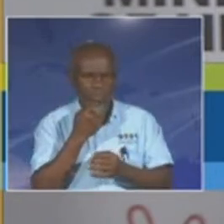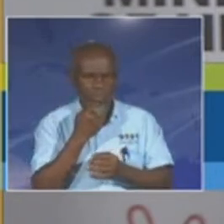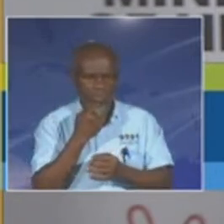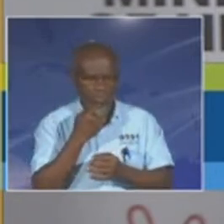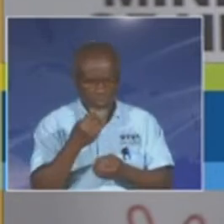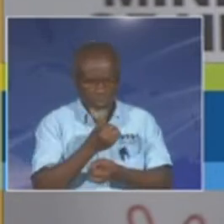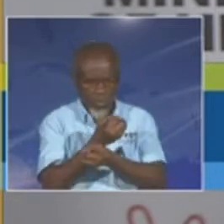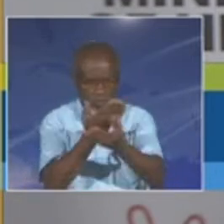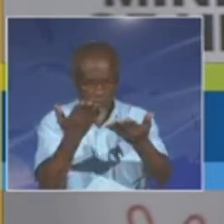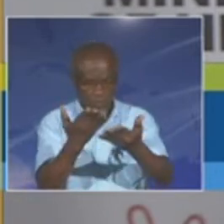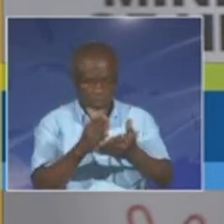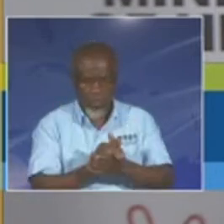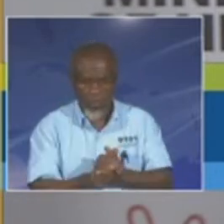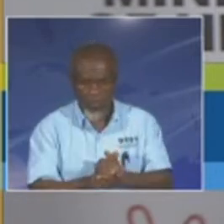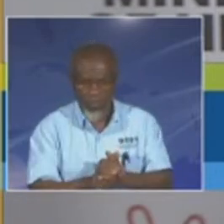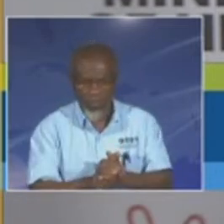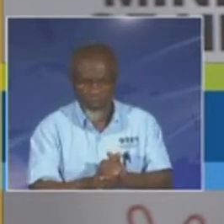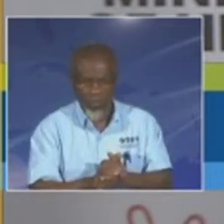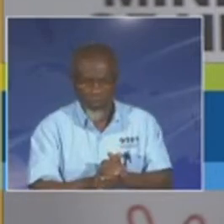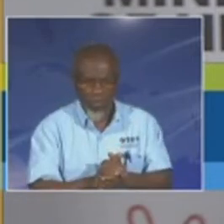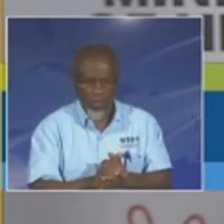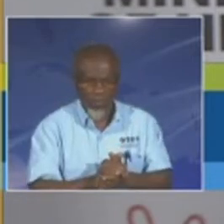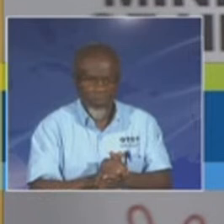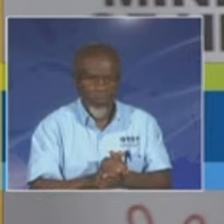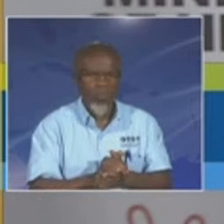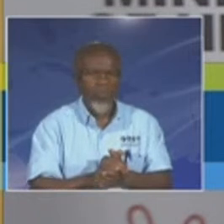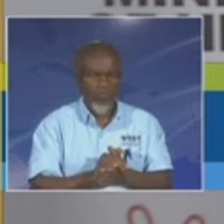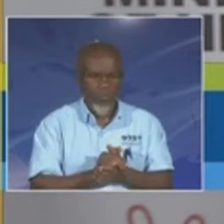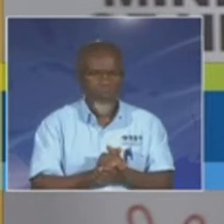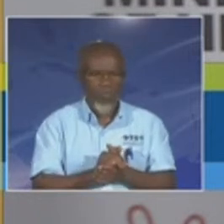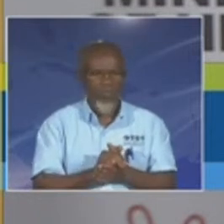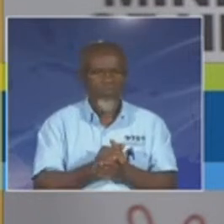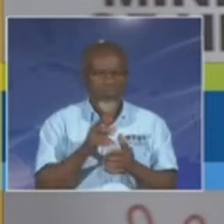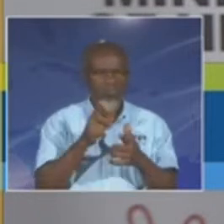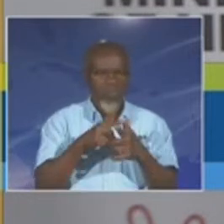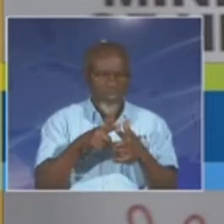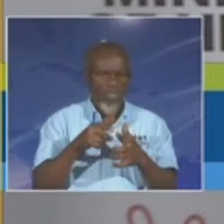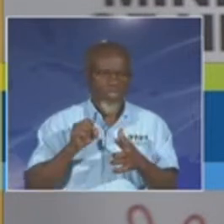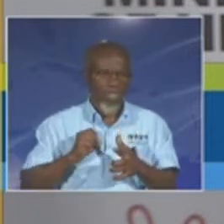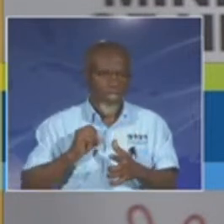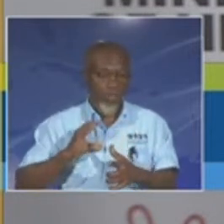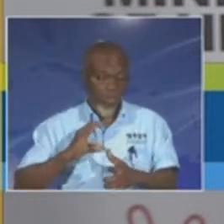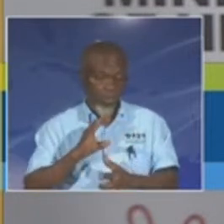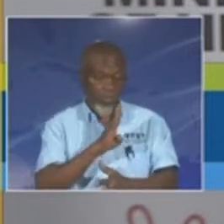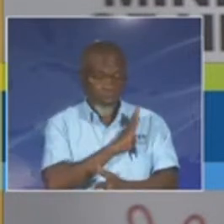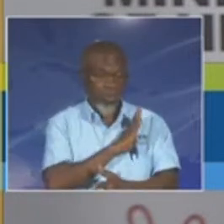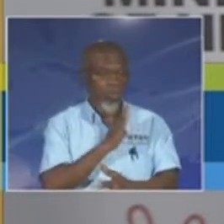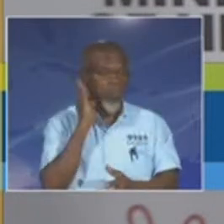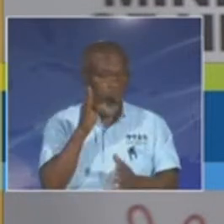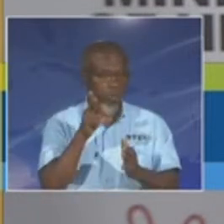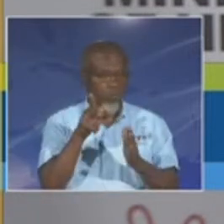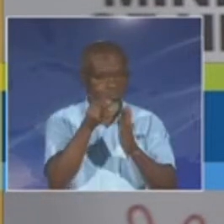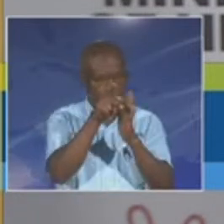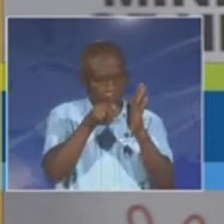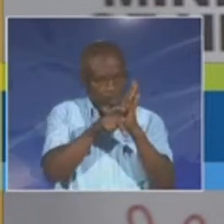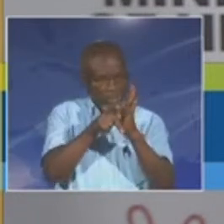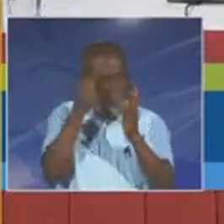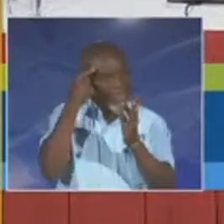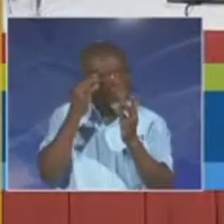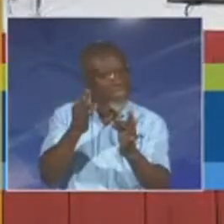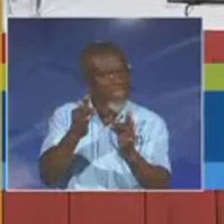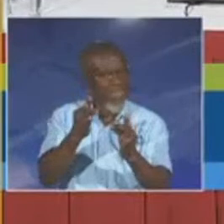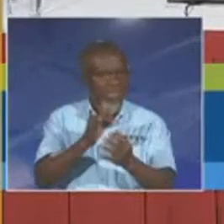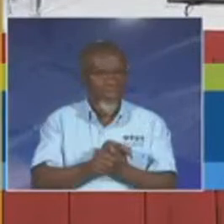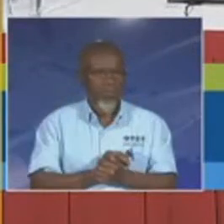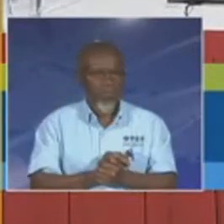what is happening outside as well. And then the policy decisions will be taken by the cabinet and the government of the country. Thank you, CMO.